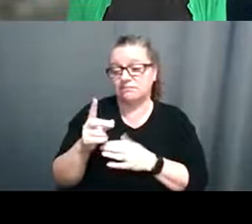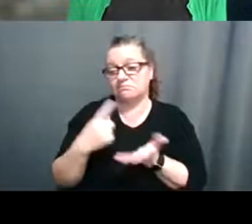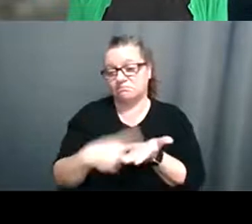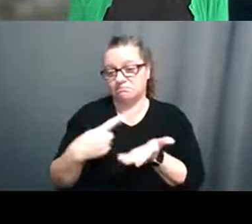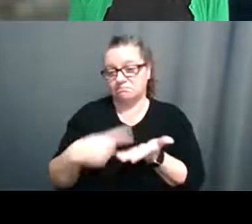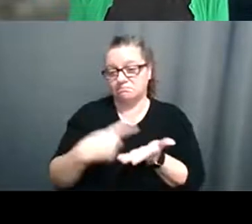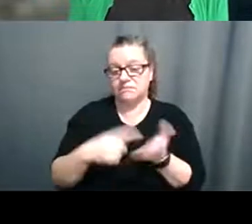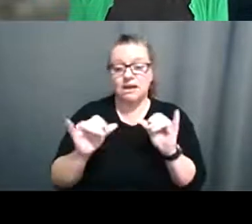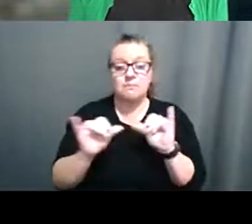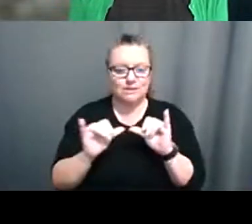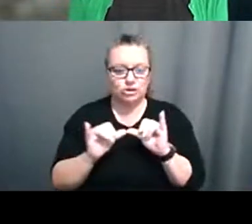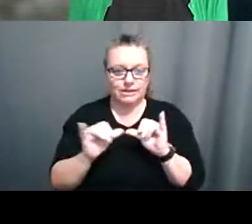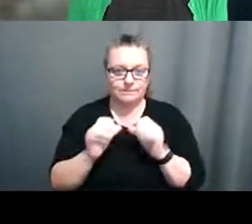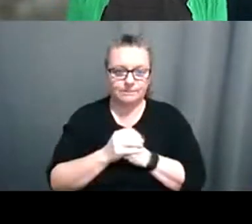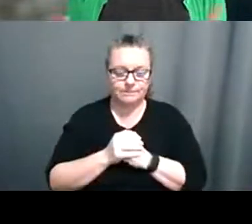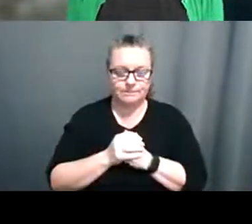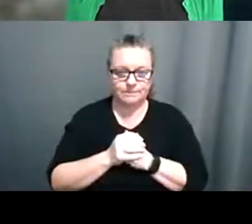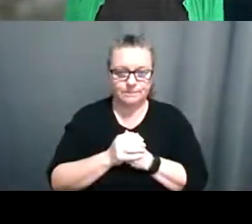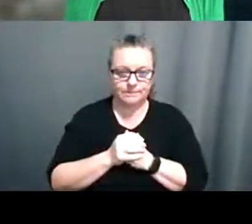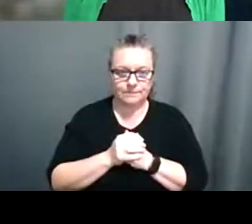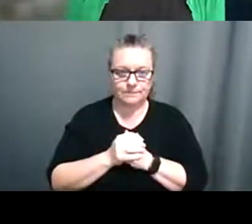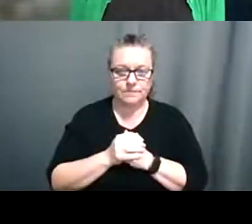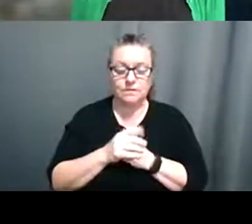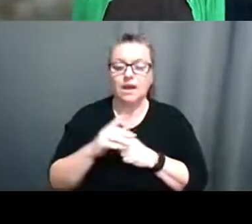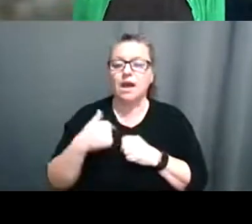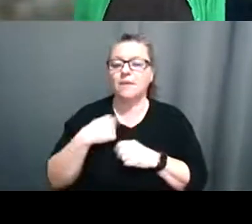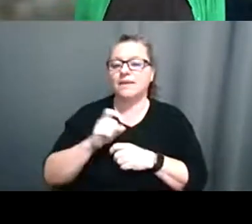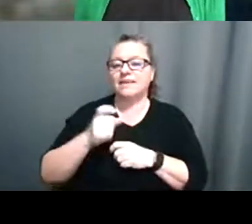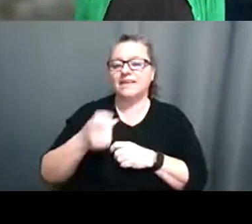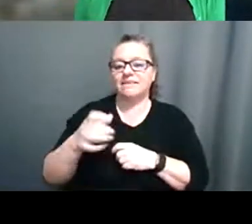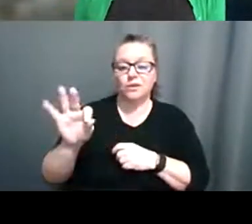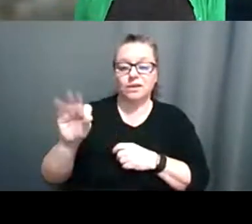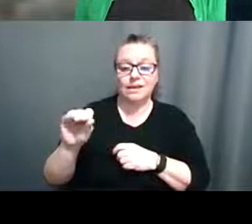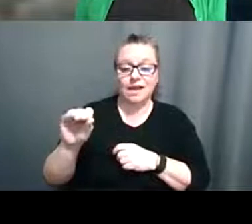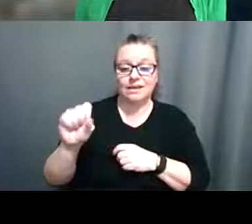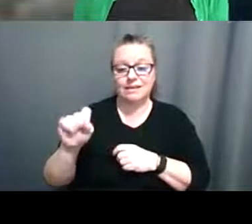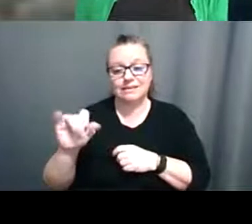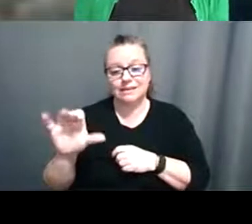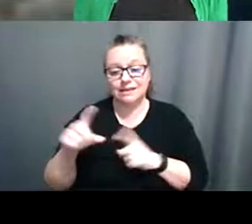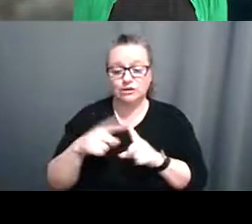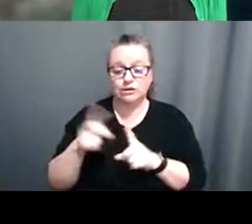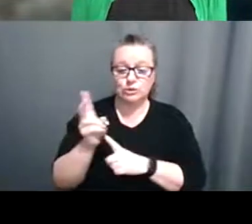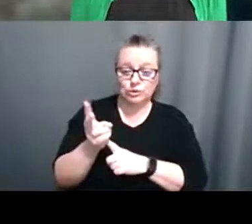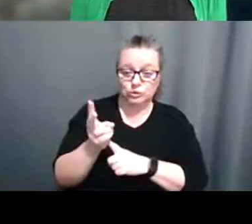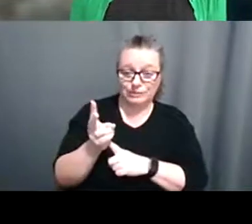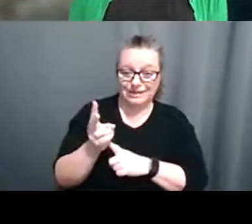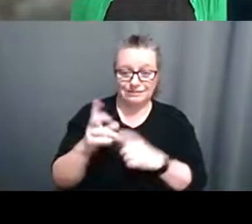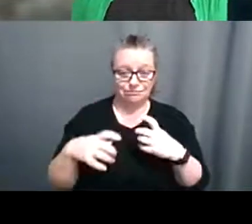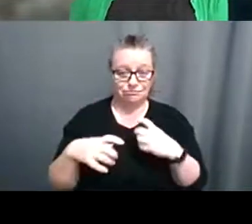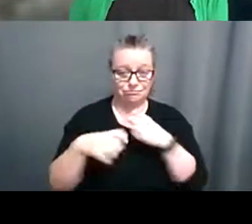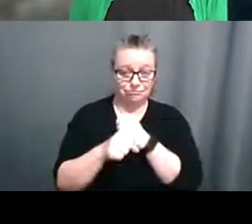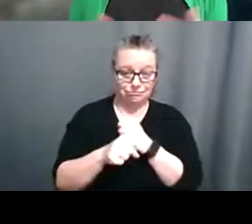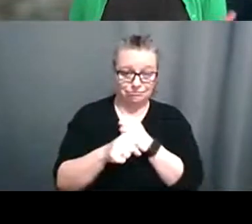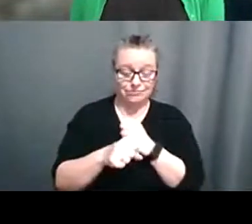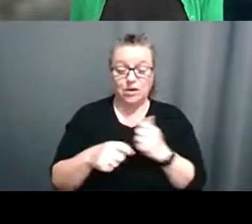about measurement. But I'm going to give you the 90-second to 2-minute version here. So